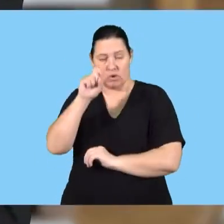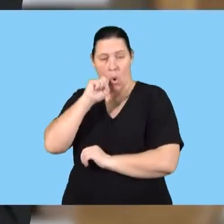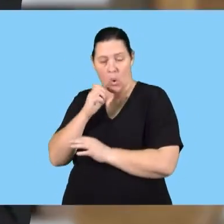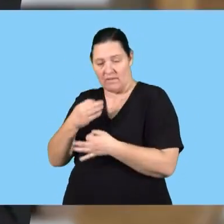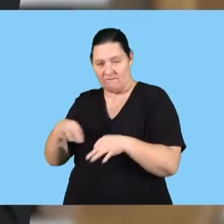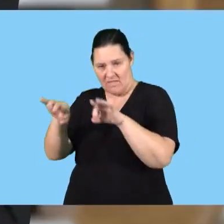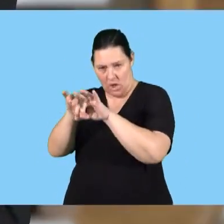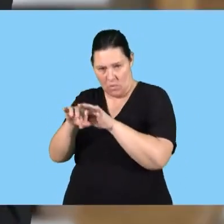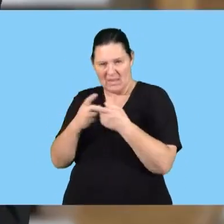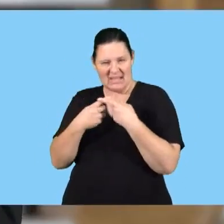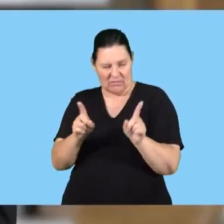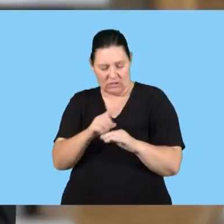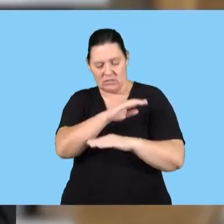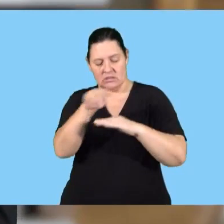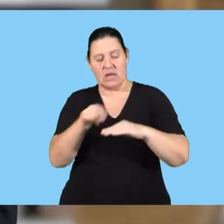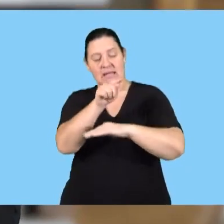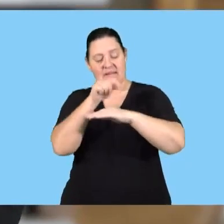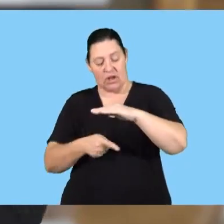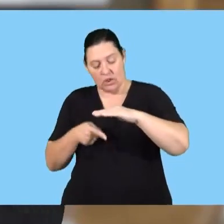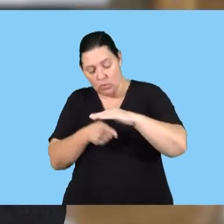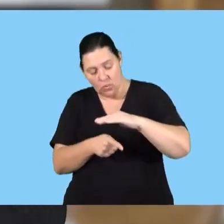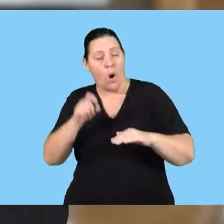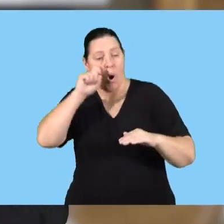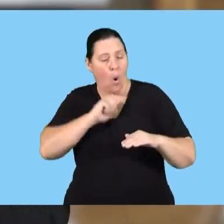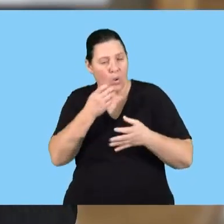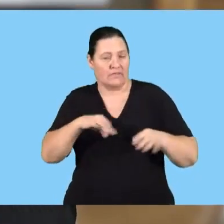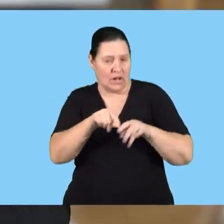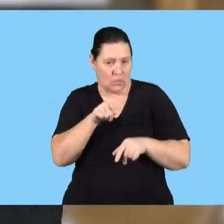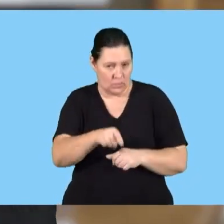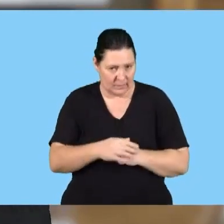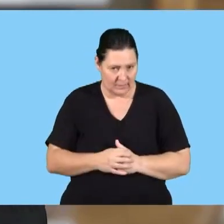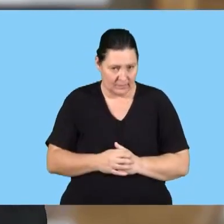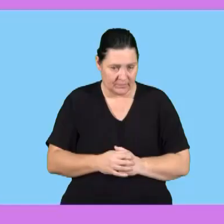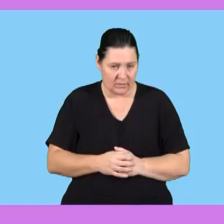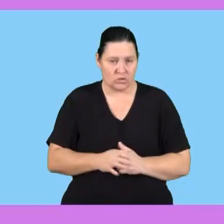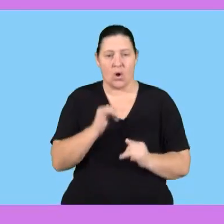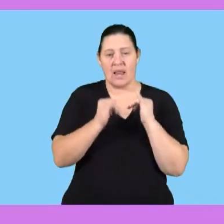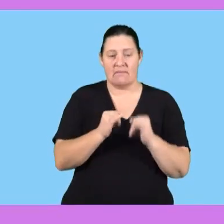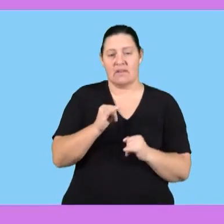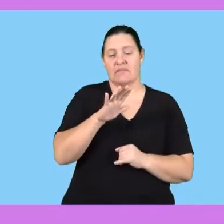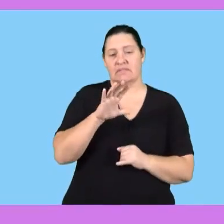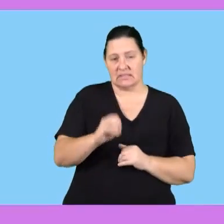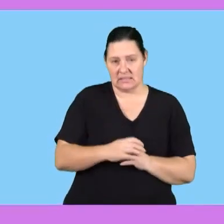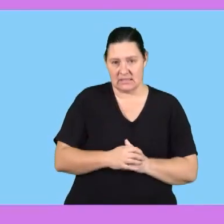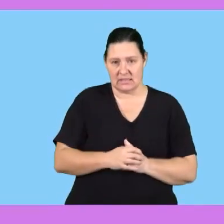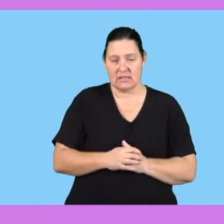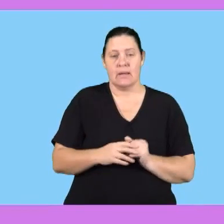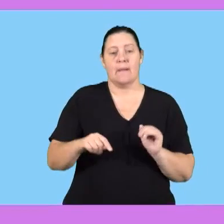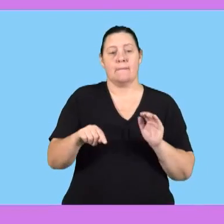our old value, meaning we get the difference, and we divide that value by our old value. Right, so 11 Rand